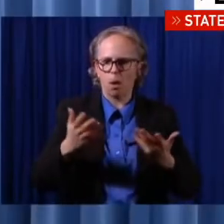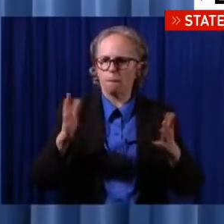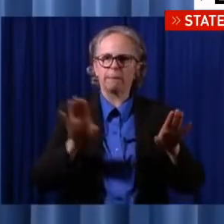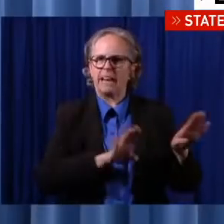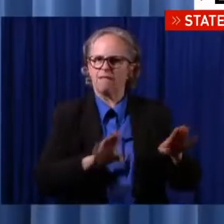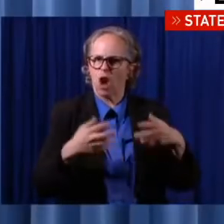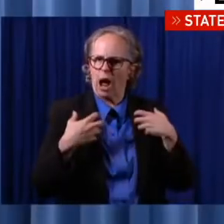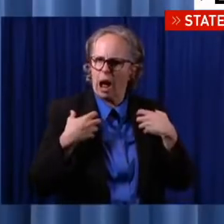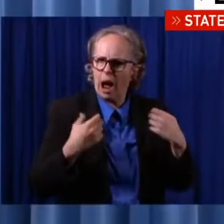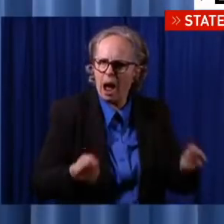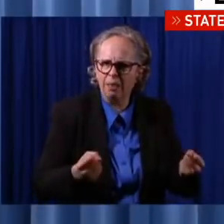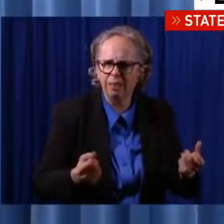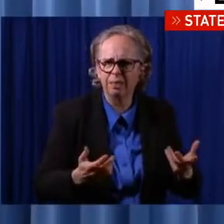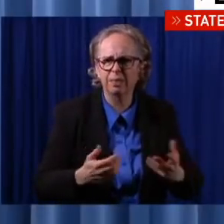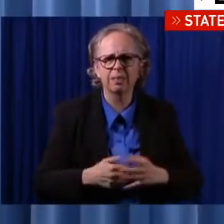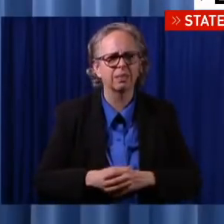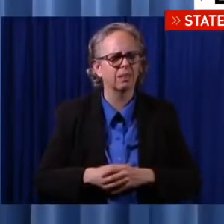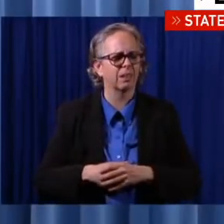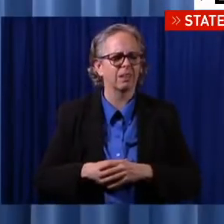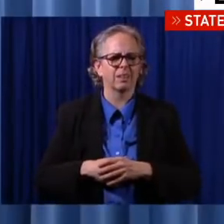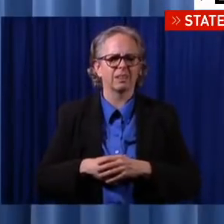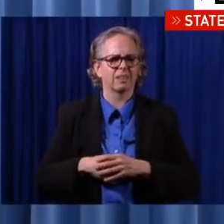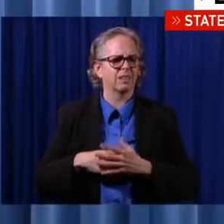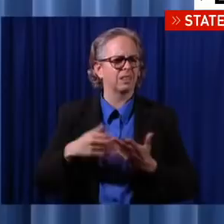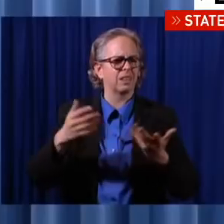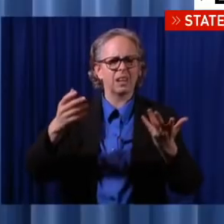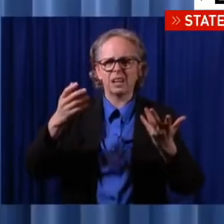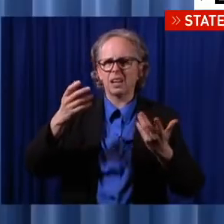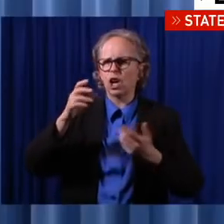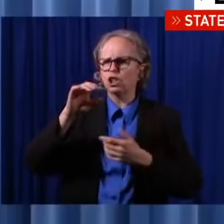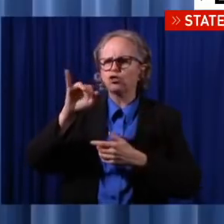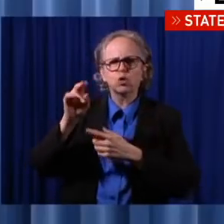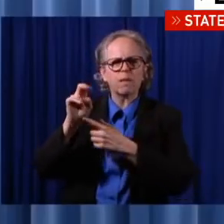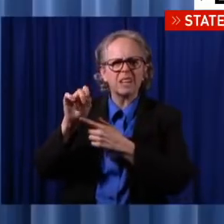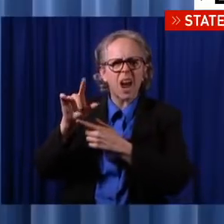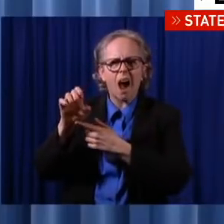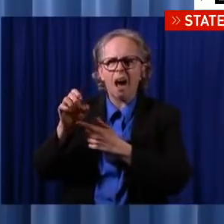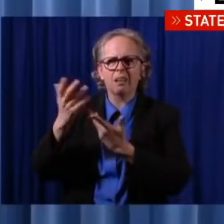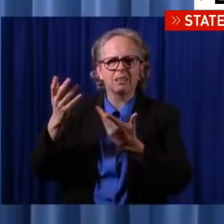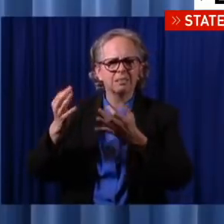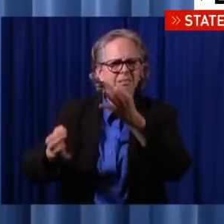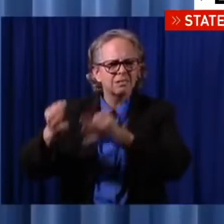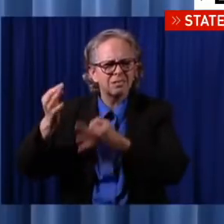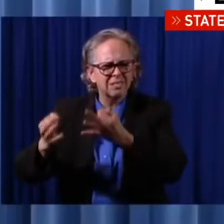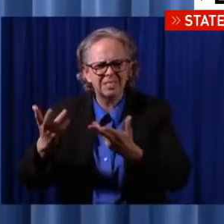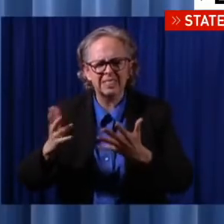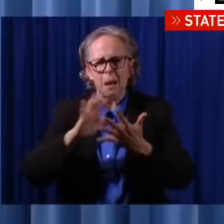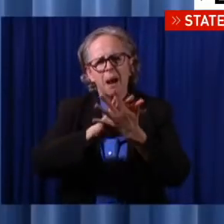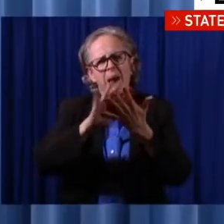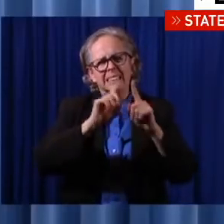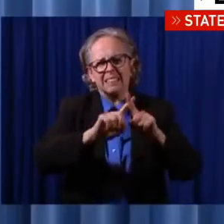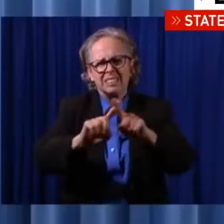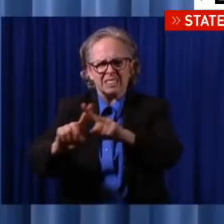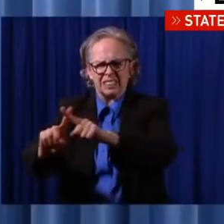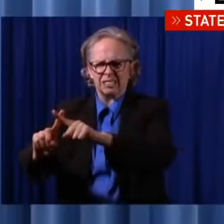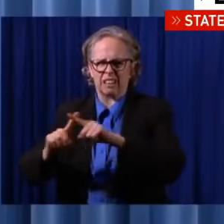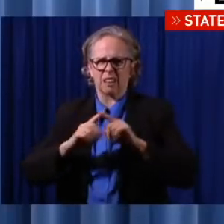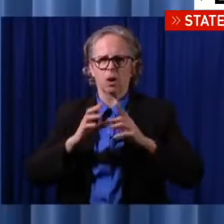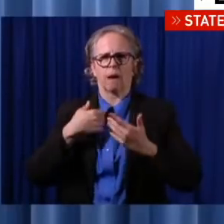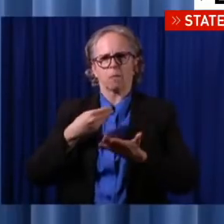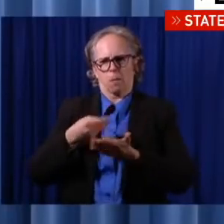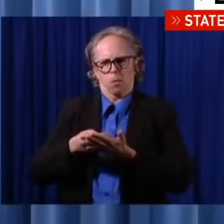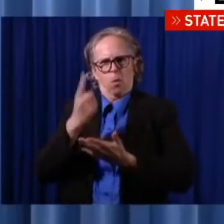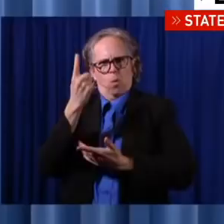times receive services from multiple departments. Right before the pandemic began, we planned to